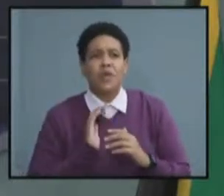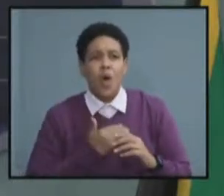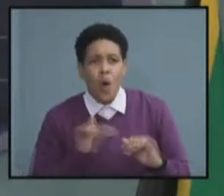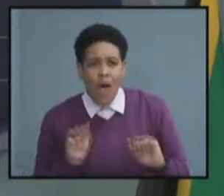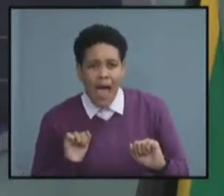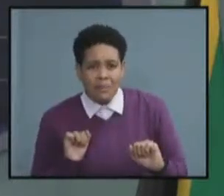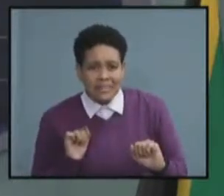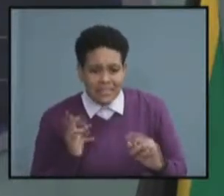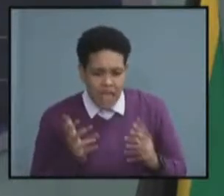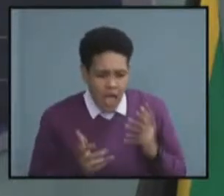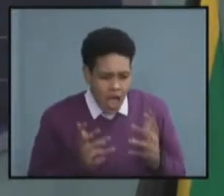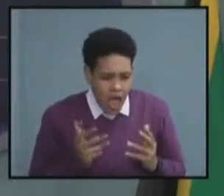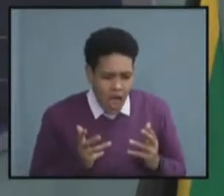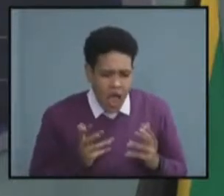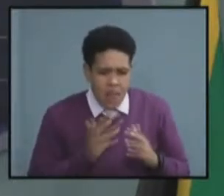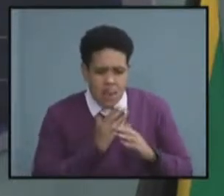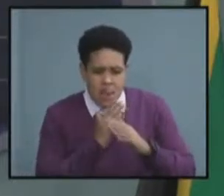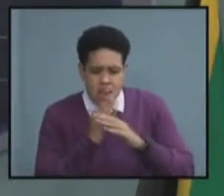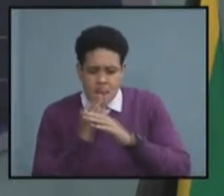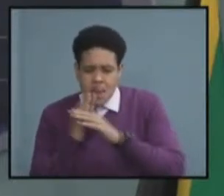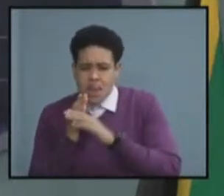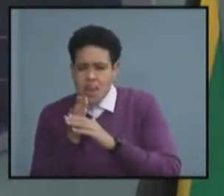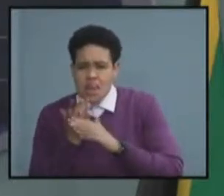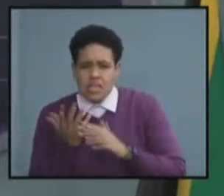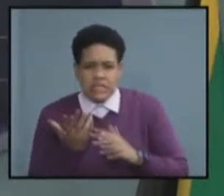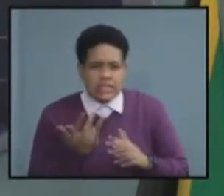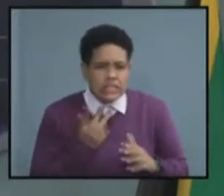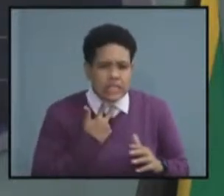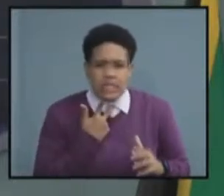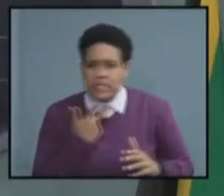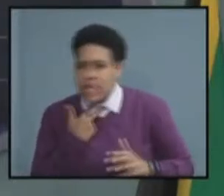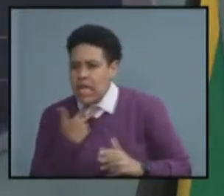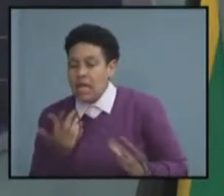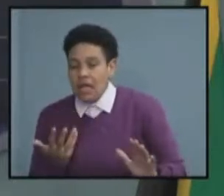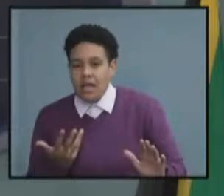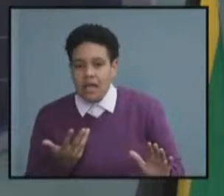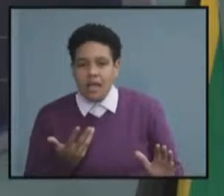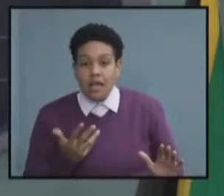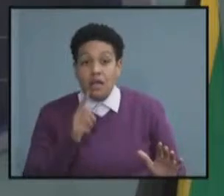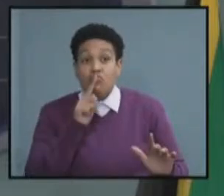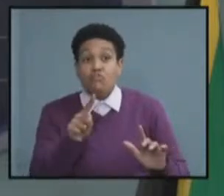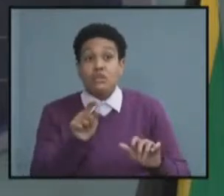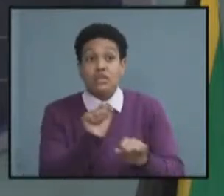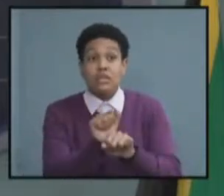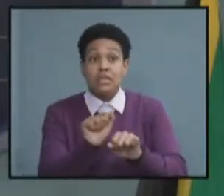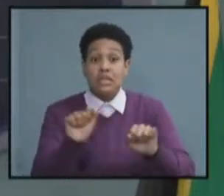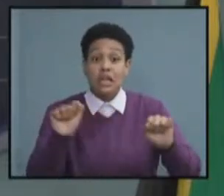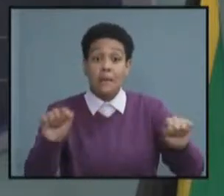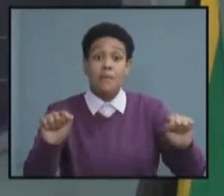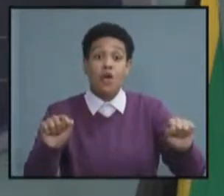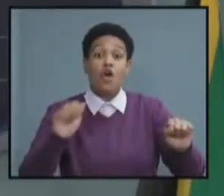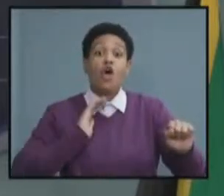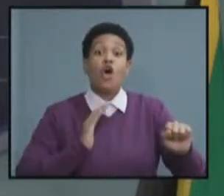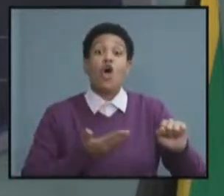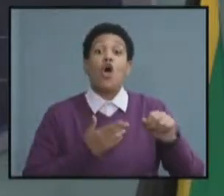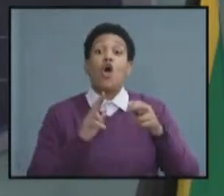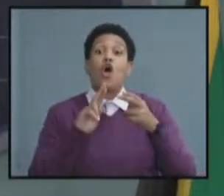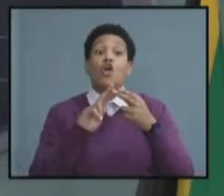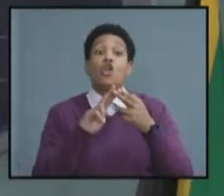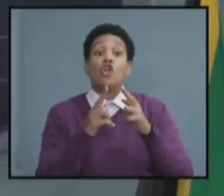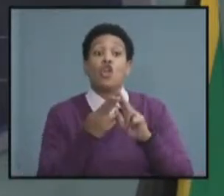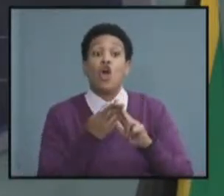ability, that there is the possibility that our